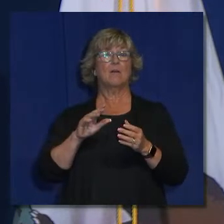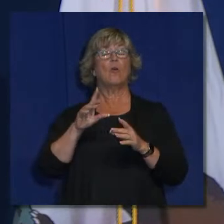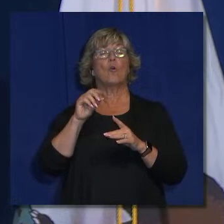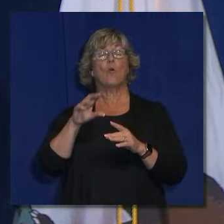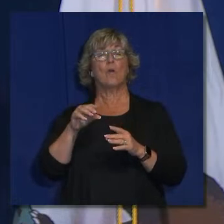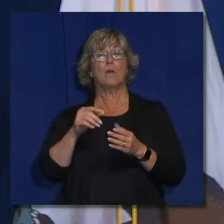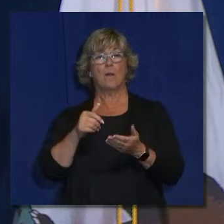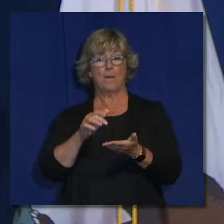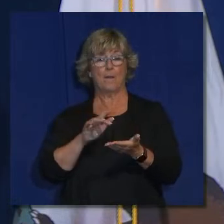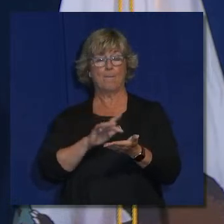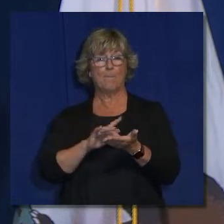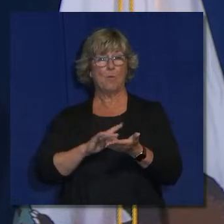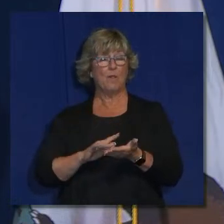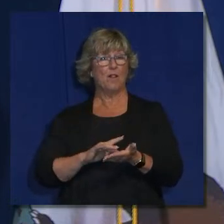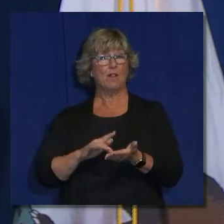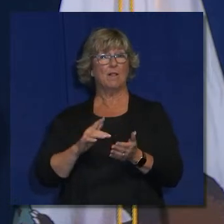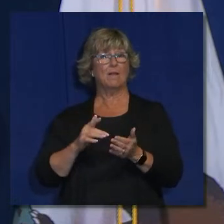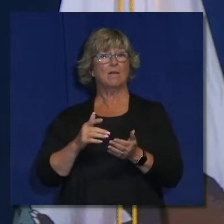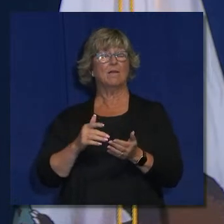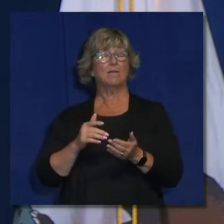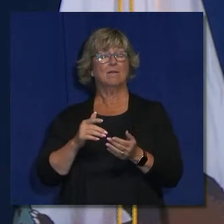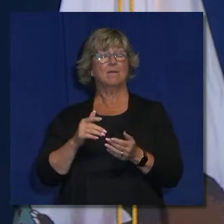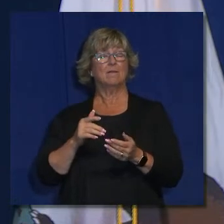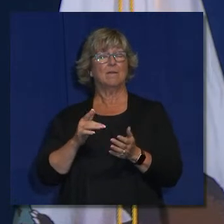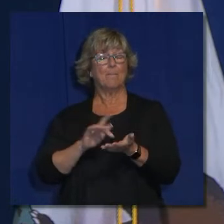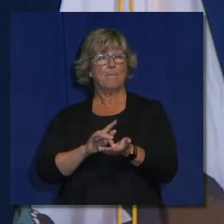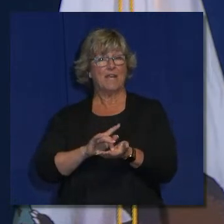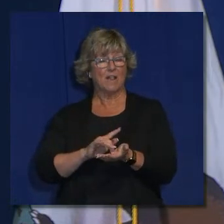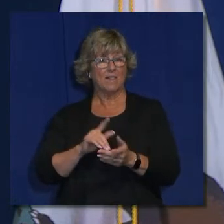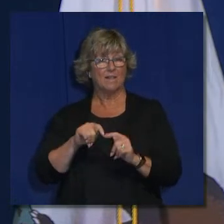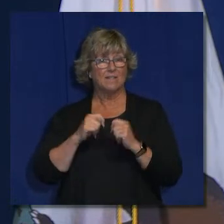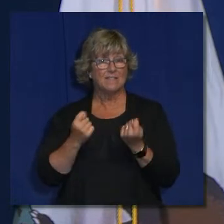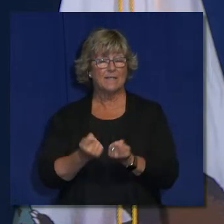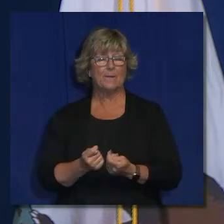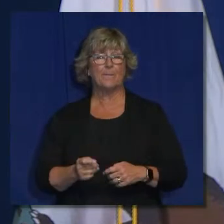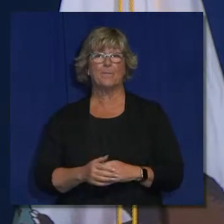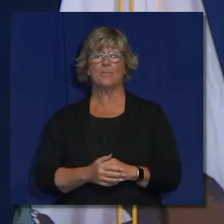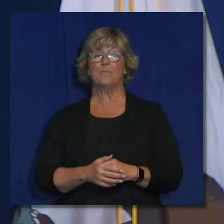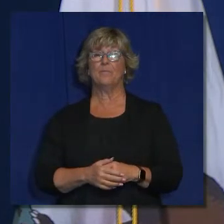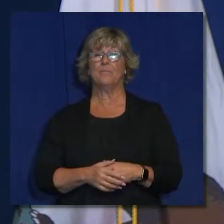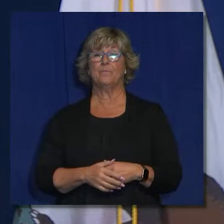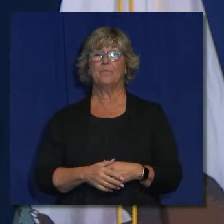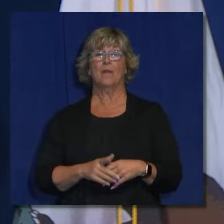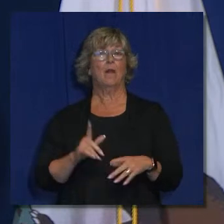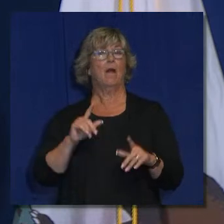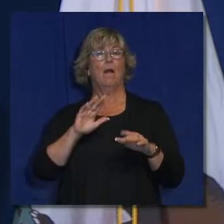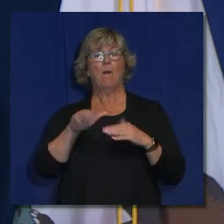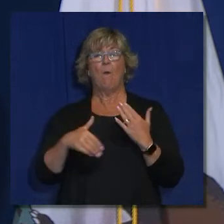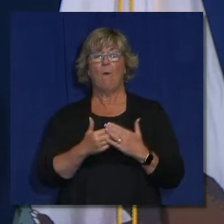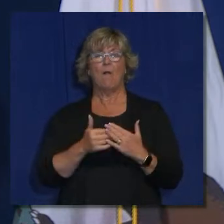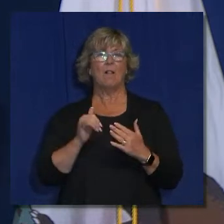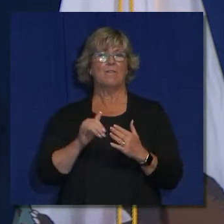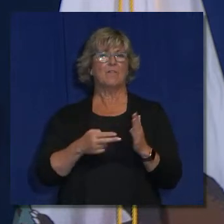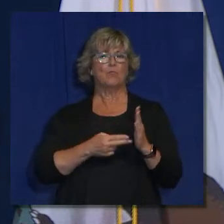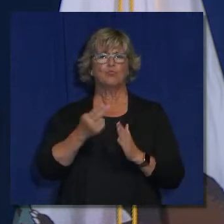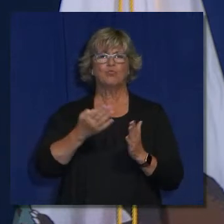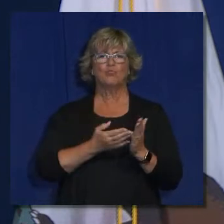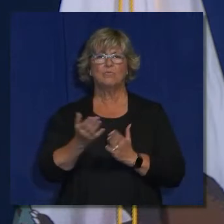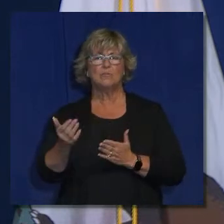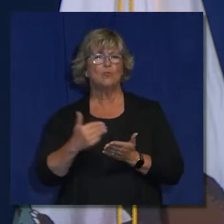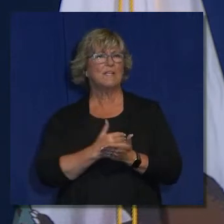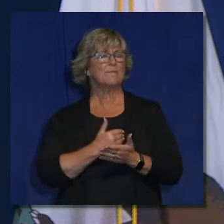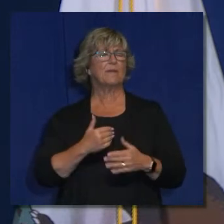Medi-Cal expansion we're proud of as well. The outcomes, the efficacy, the transparency, all foundational in terms